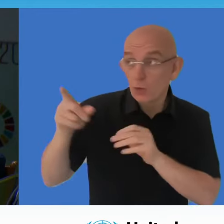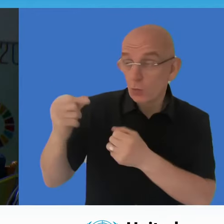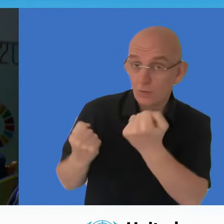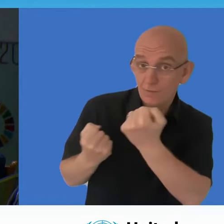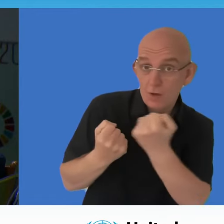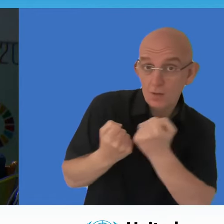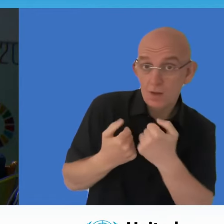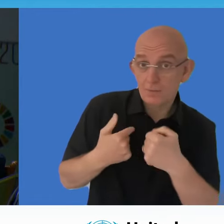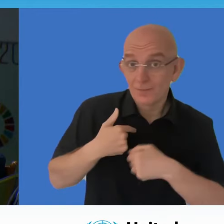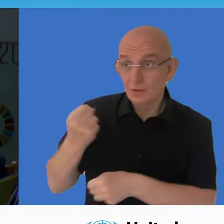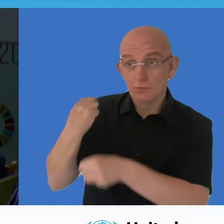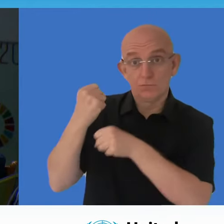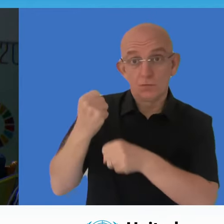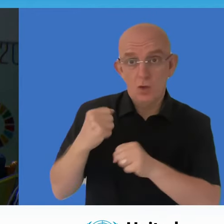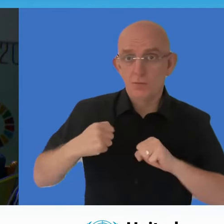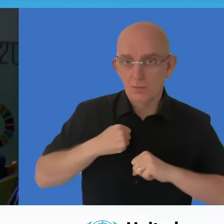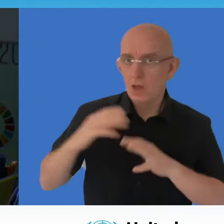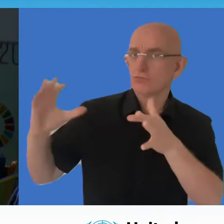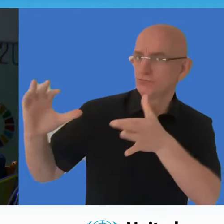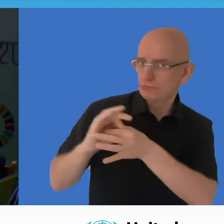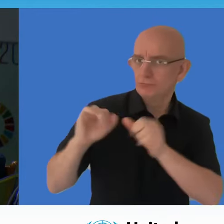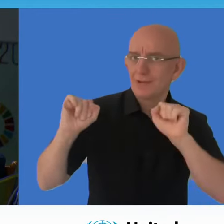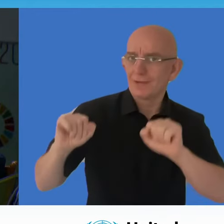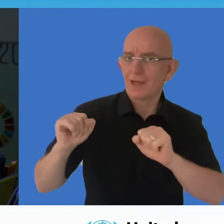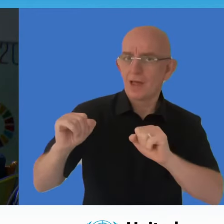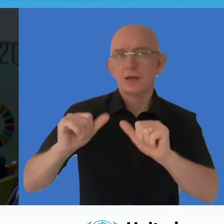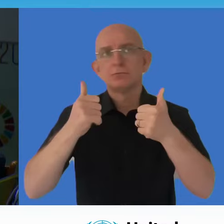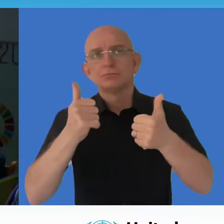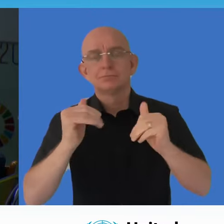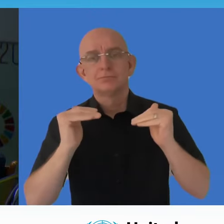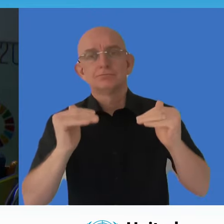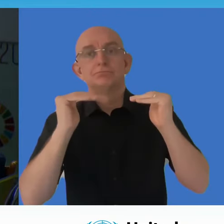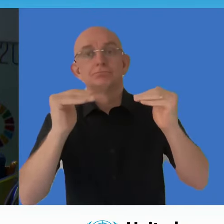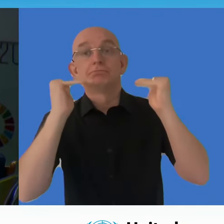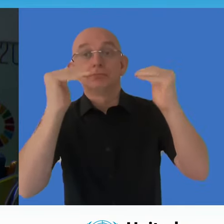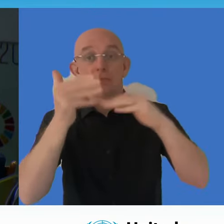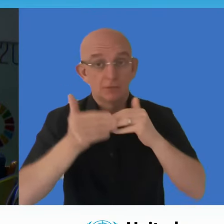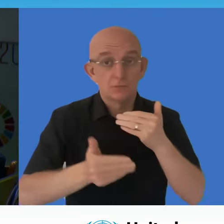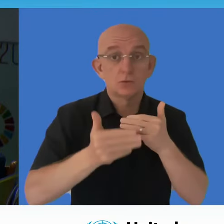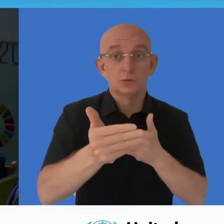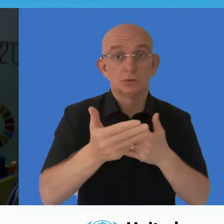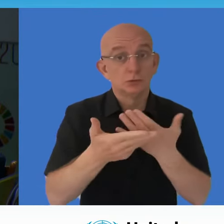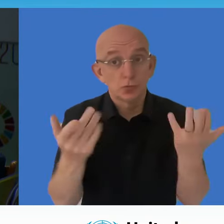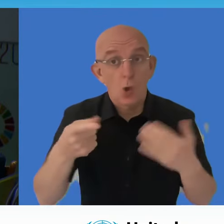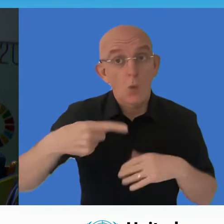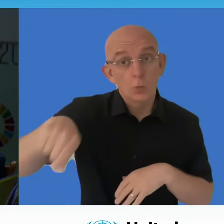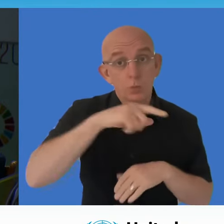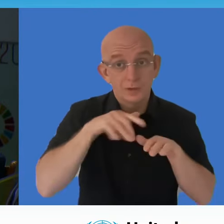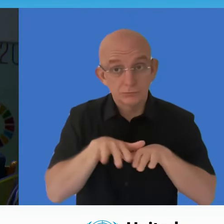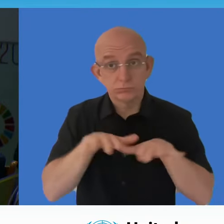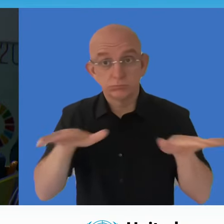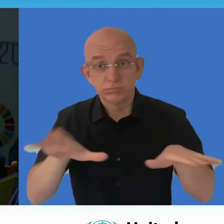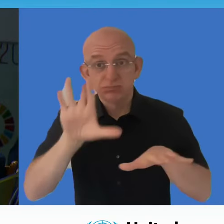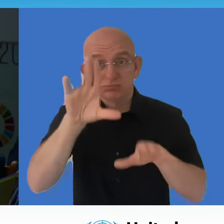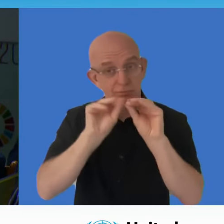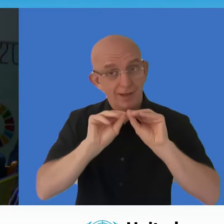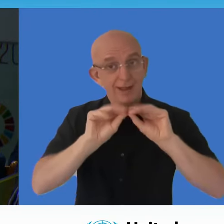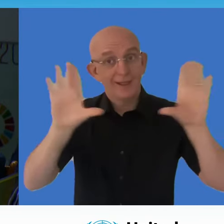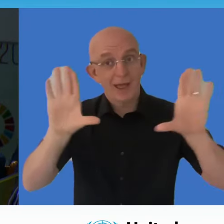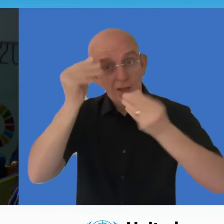our support. So everyone, as we leave this forum this week, let's take a clear message back to every corner of all of our